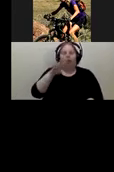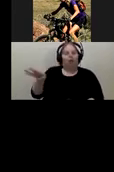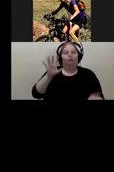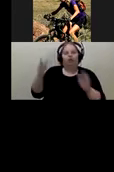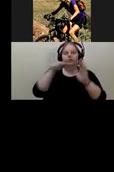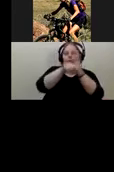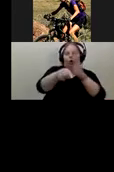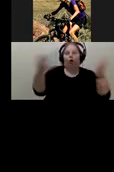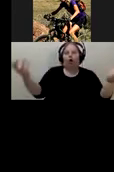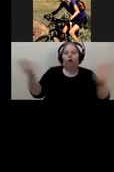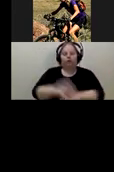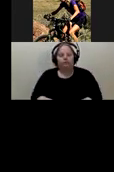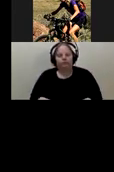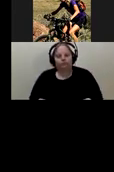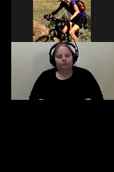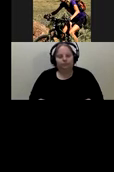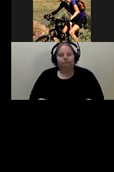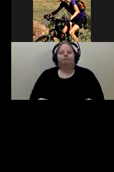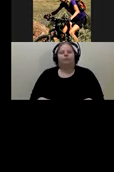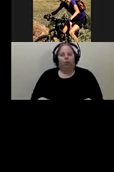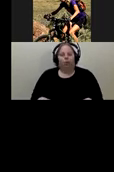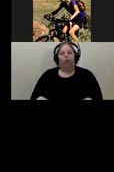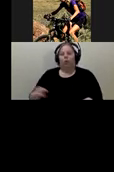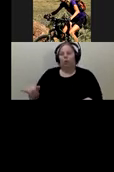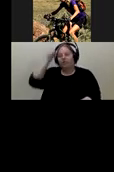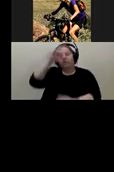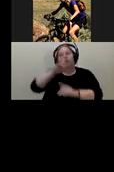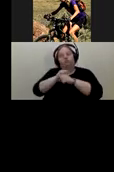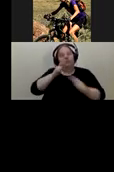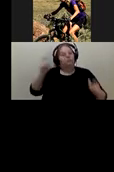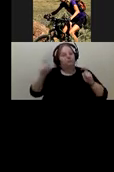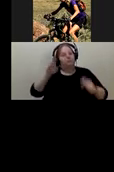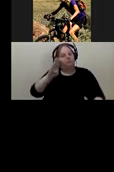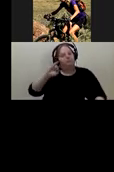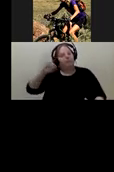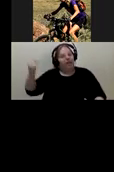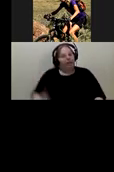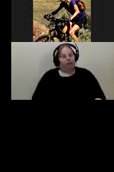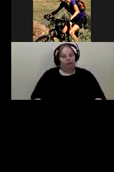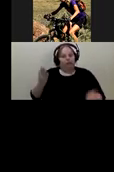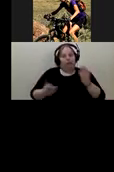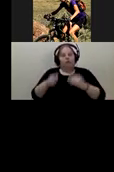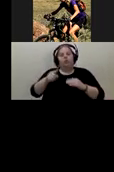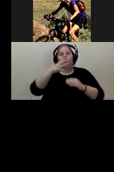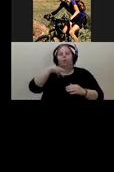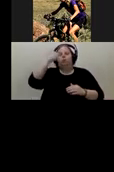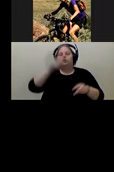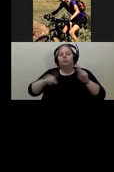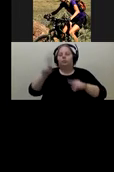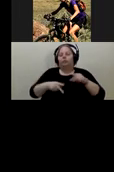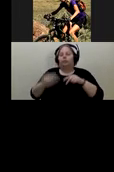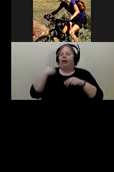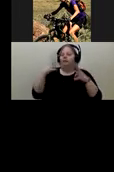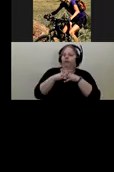murder. Oh, this guy's big, by the way. For those of you who might be a little bit older, there was a